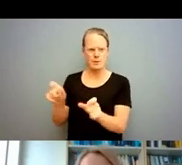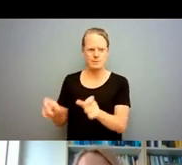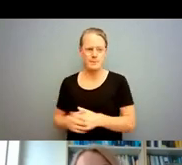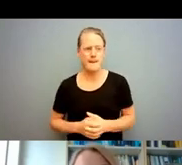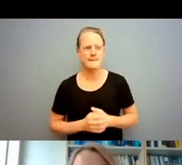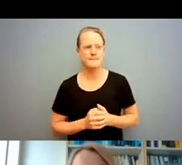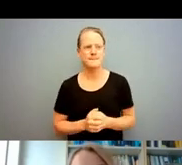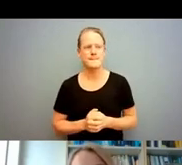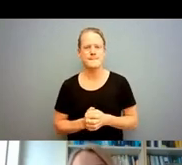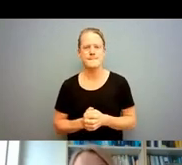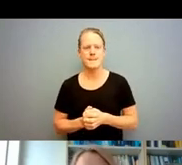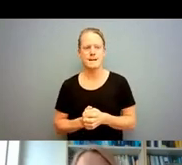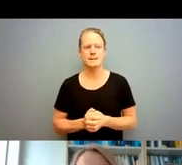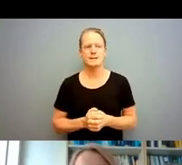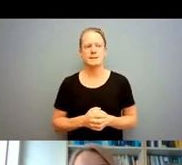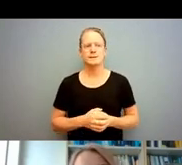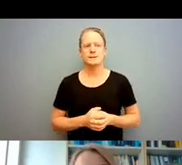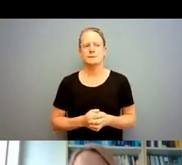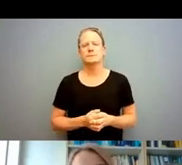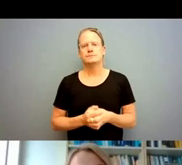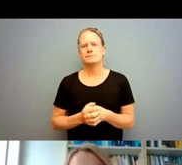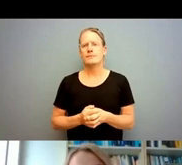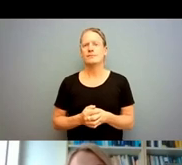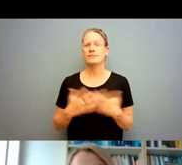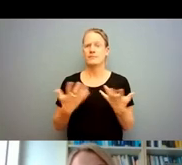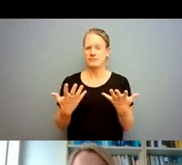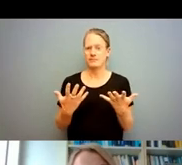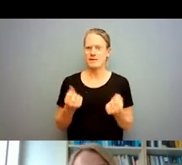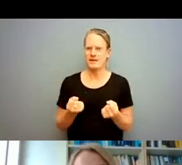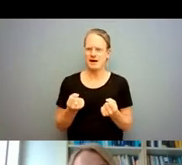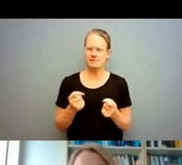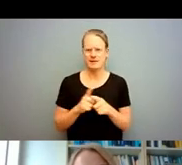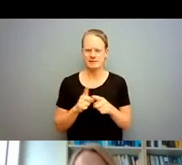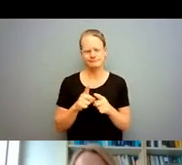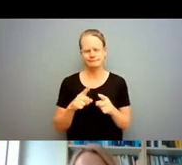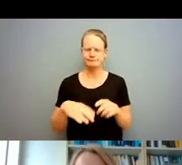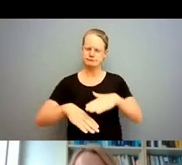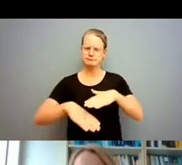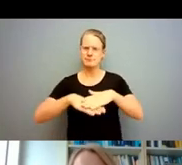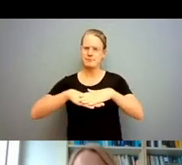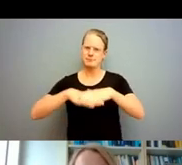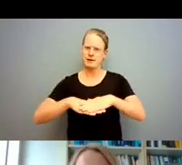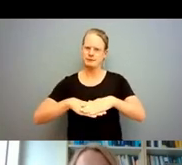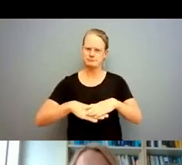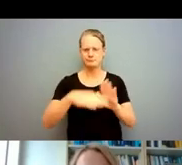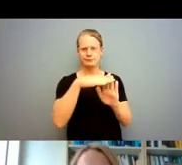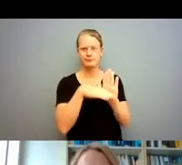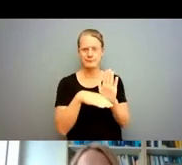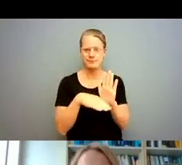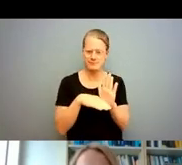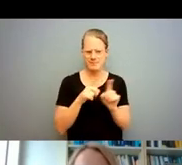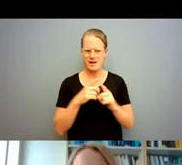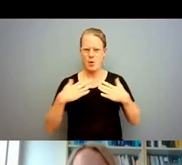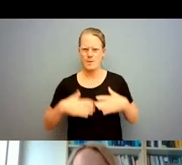There are some fundamental principles of international human rights law that's reflected in the UN Declaration on the